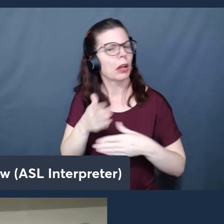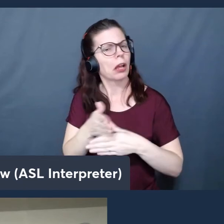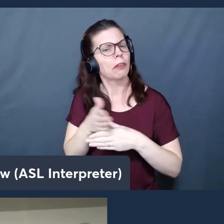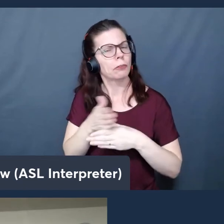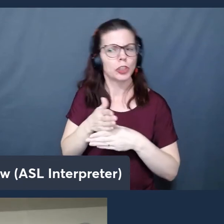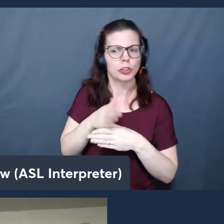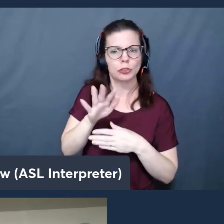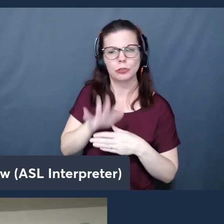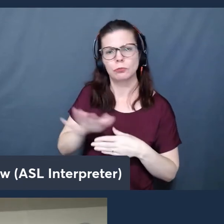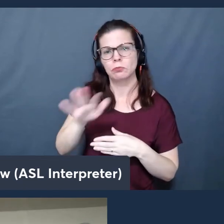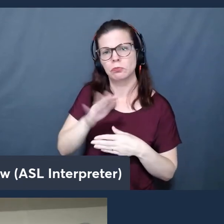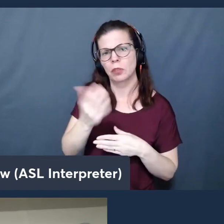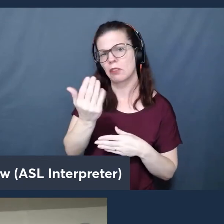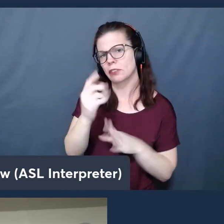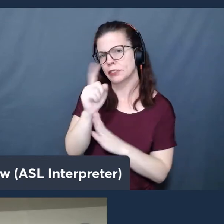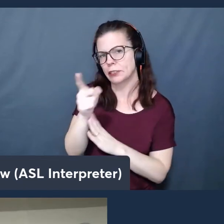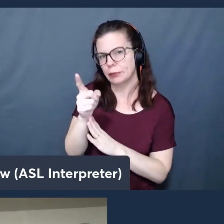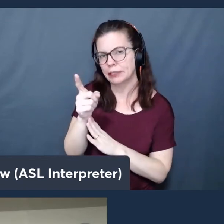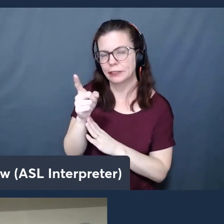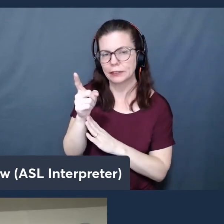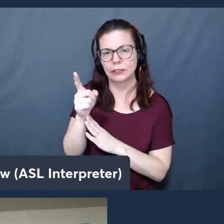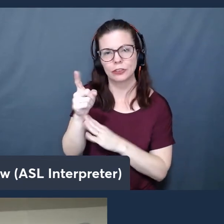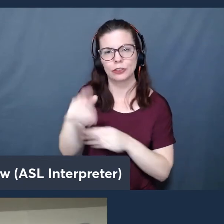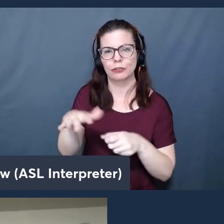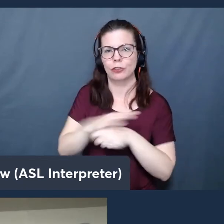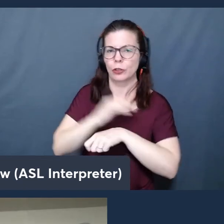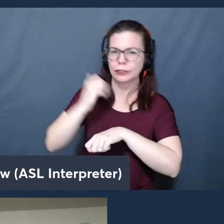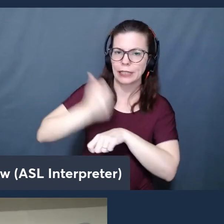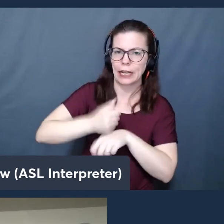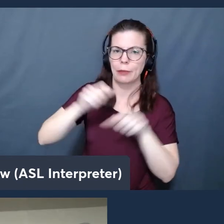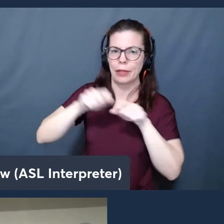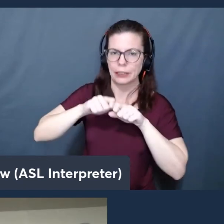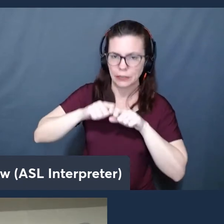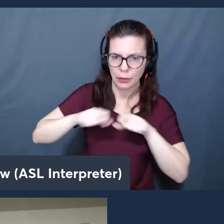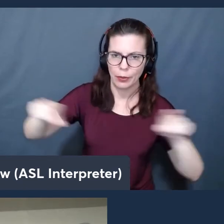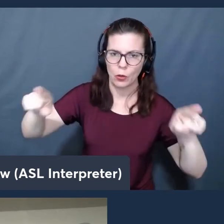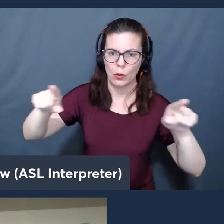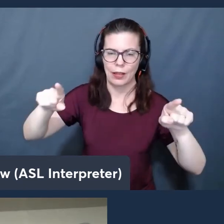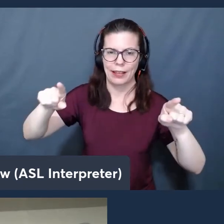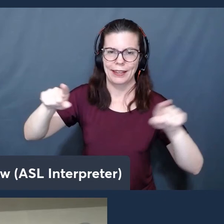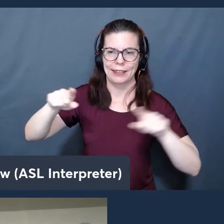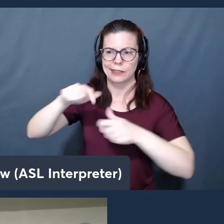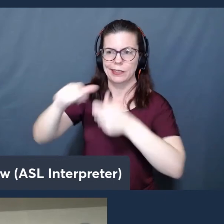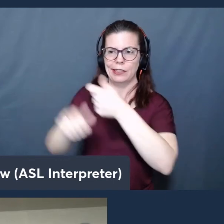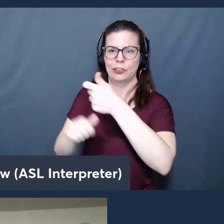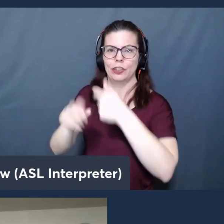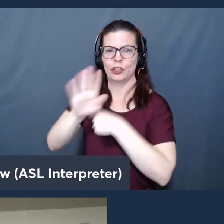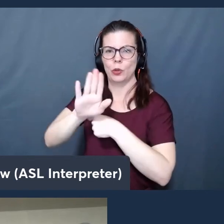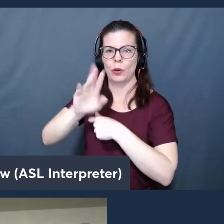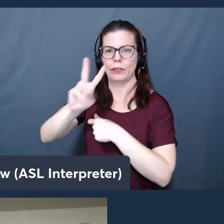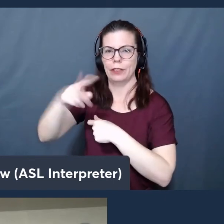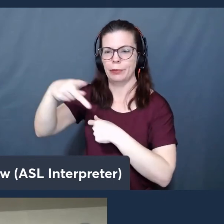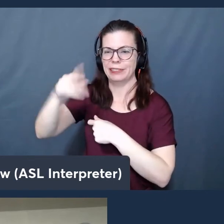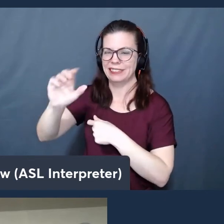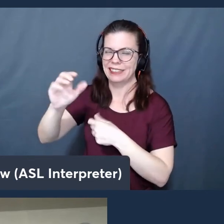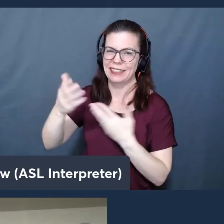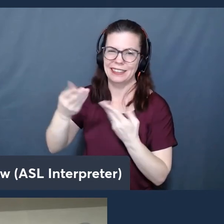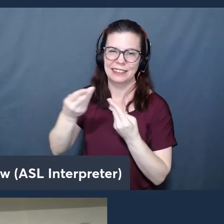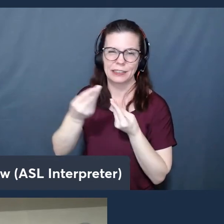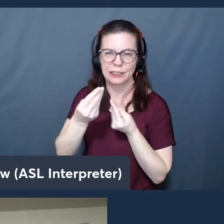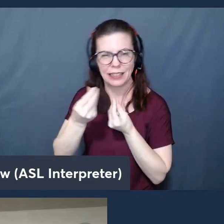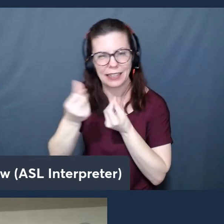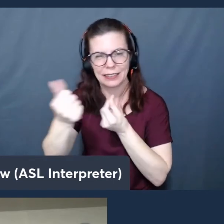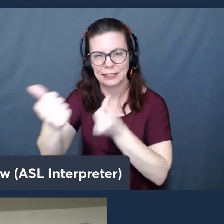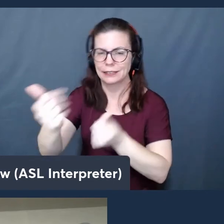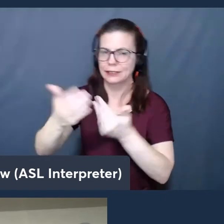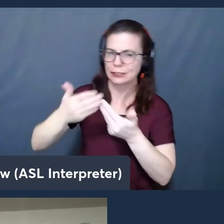it take around 15 minutes to fully set up and deploy within your VPC. So super Okay. seamless, easy setup